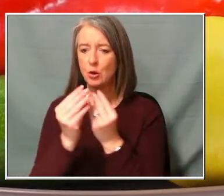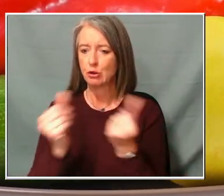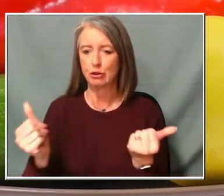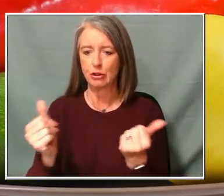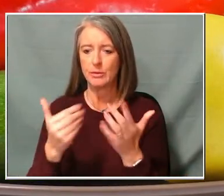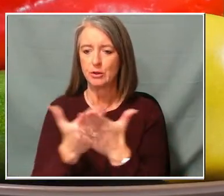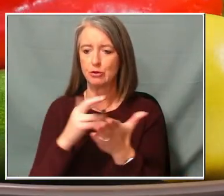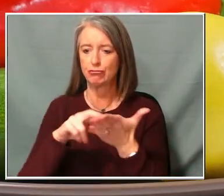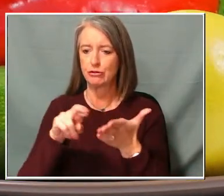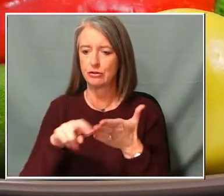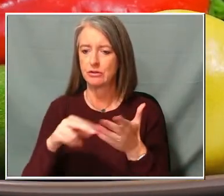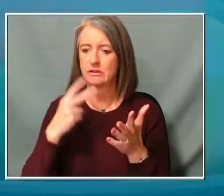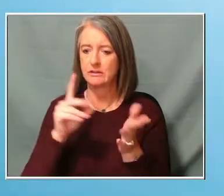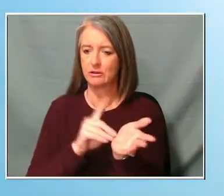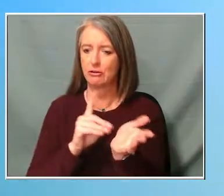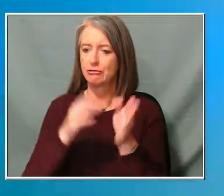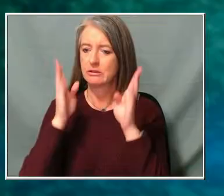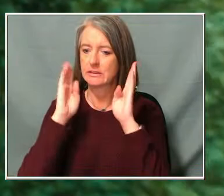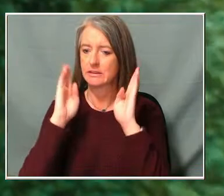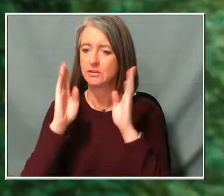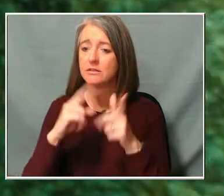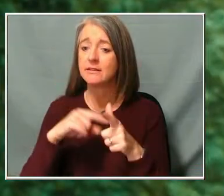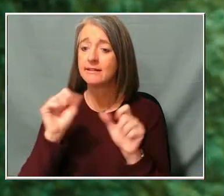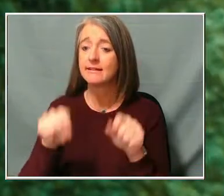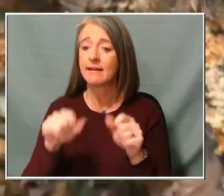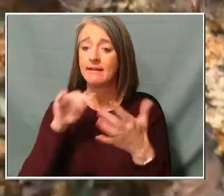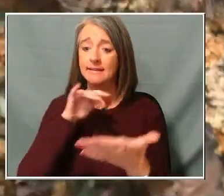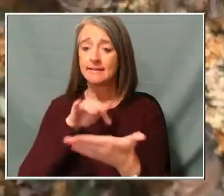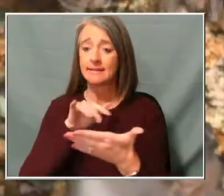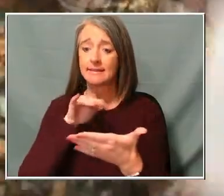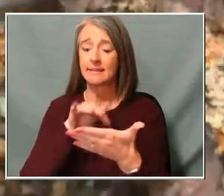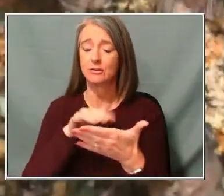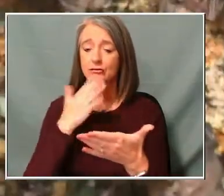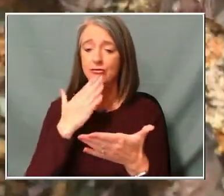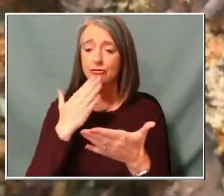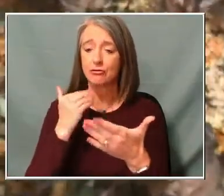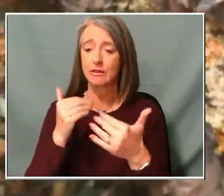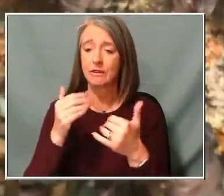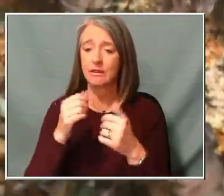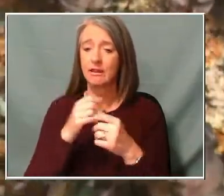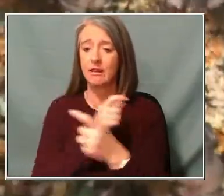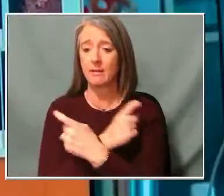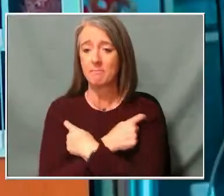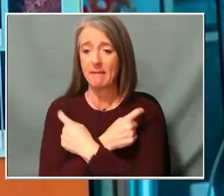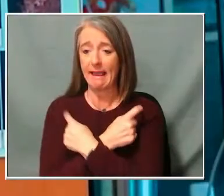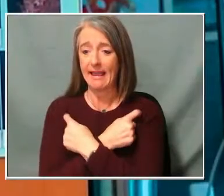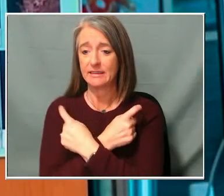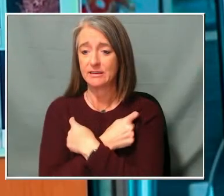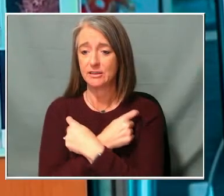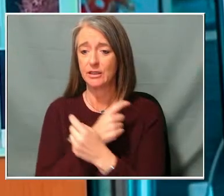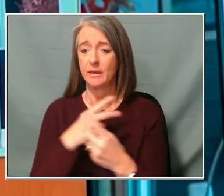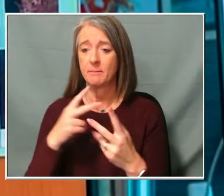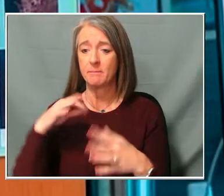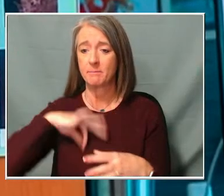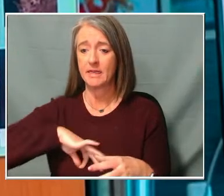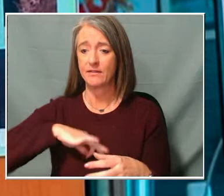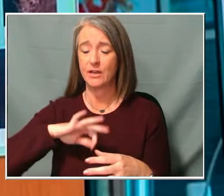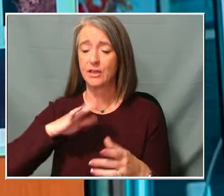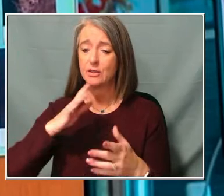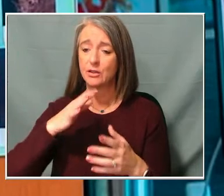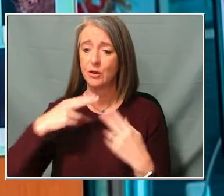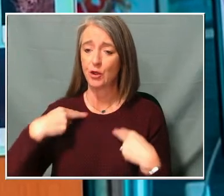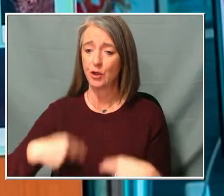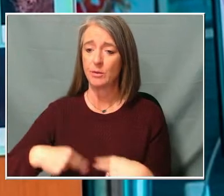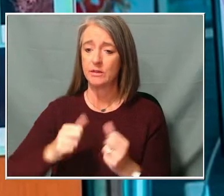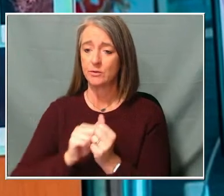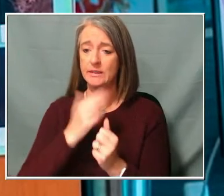caught doctors' attention. Plus, can studying sugar-loving bats benefit humans with diabetes? Meet the local